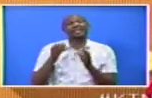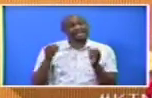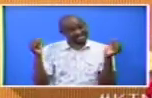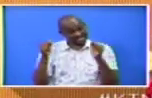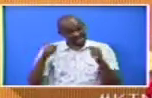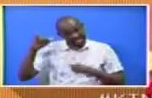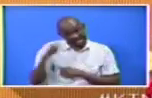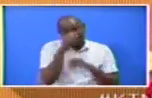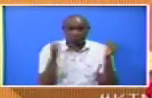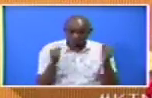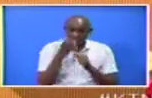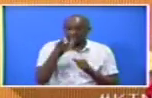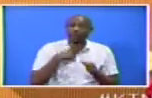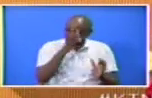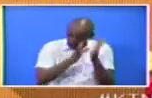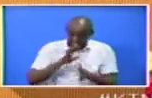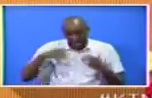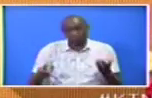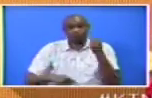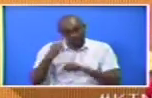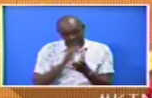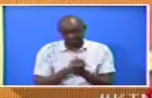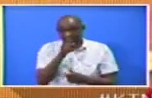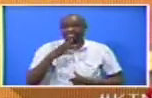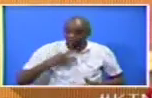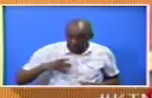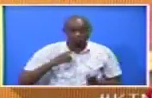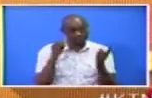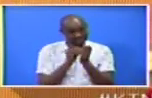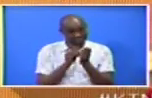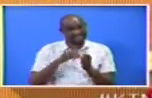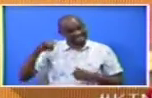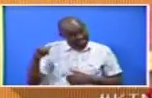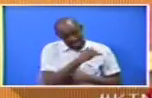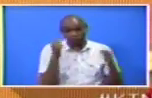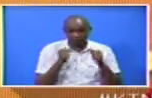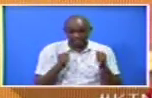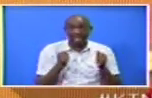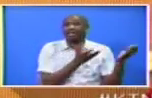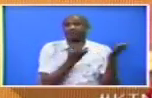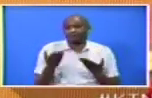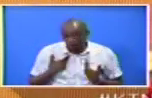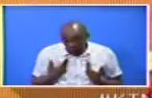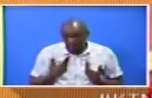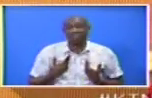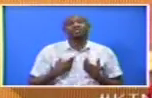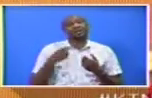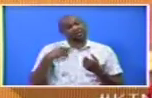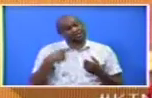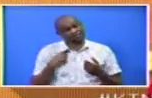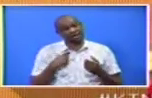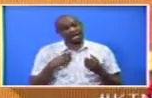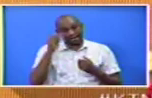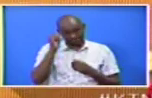mkutano wa kupanga mikakati ya ushindi. Wagombea hao wanakutana na Nyuki kwa mwaliko rasmi wa mbunge wa Gatundu Kusini Moses